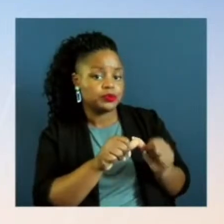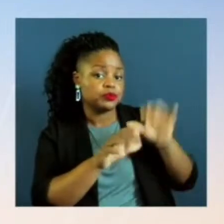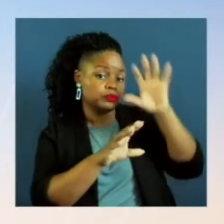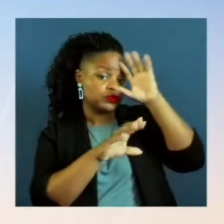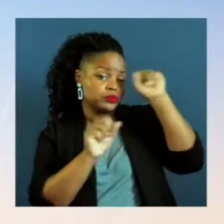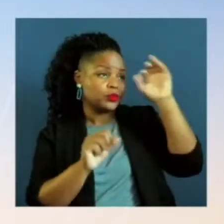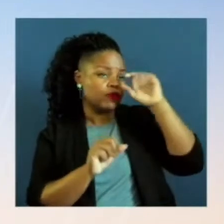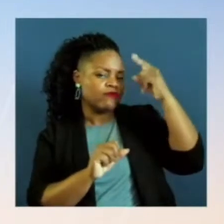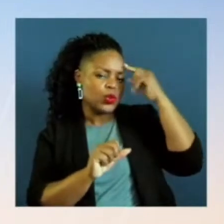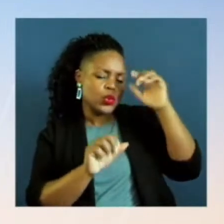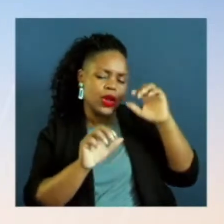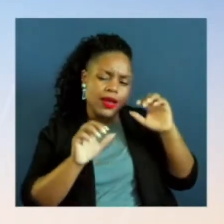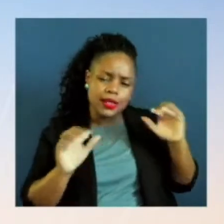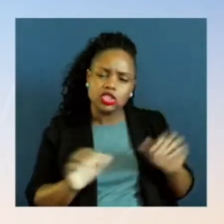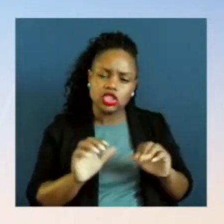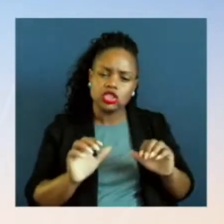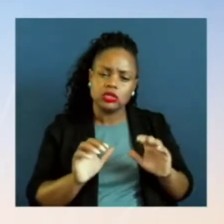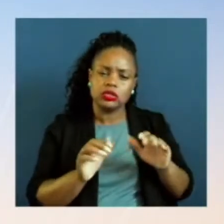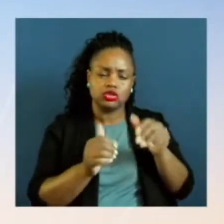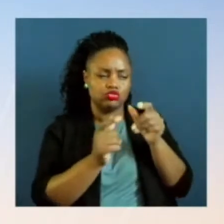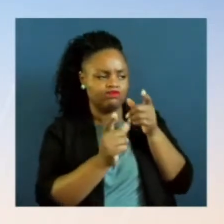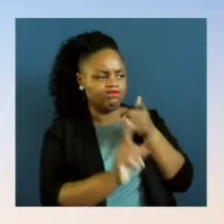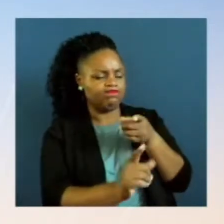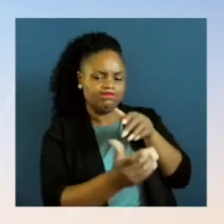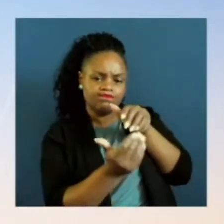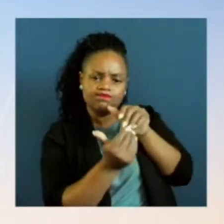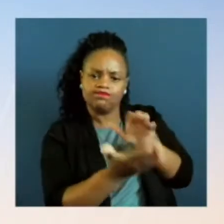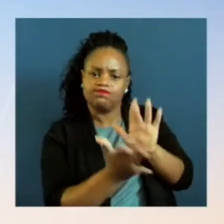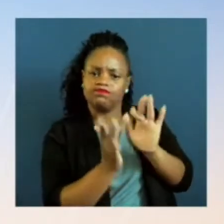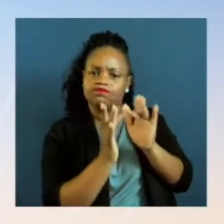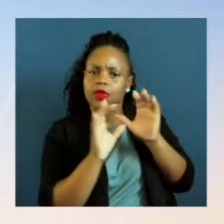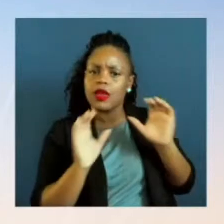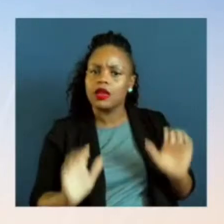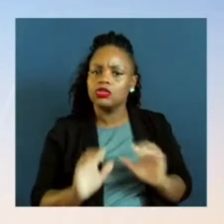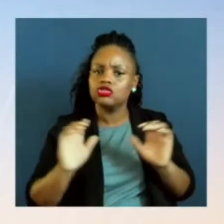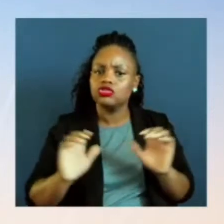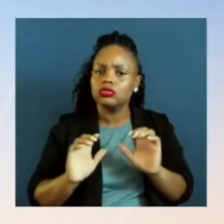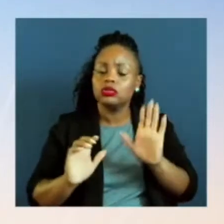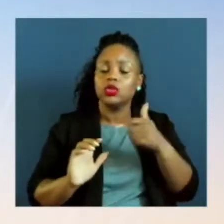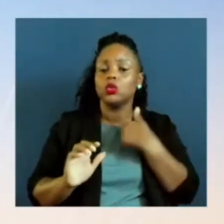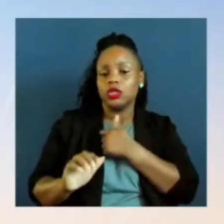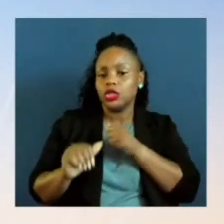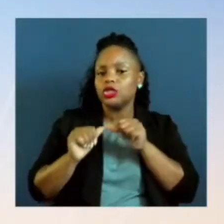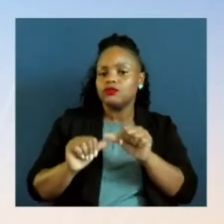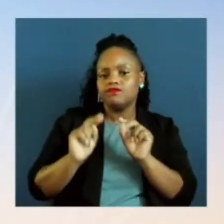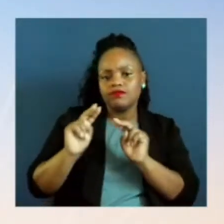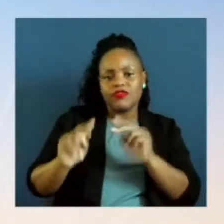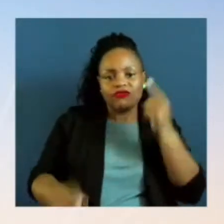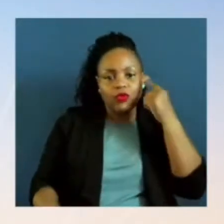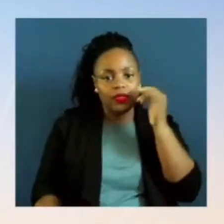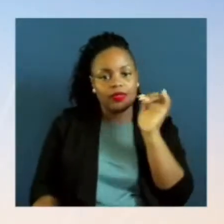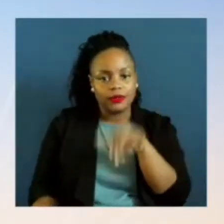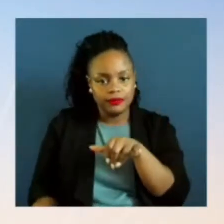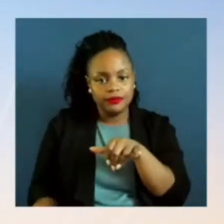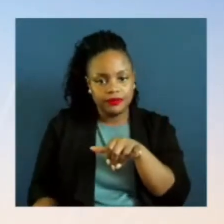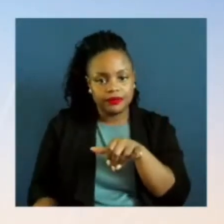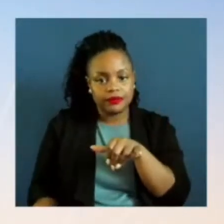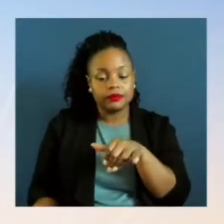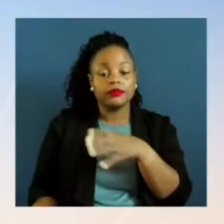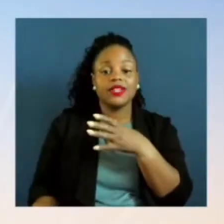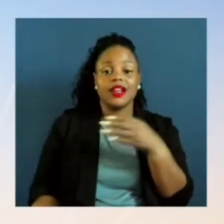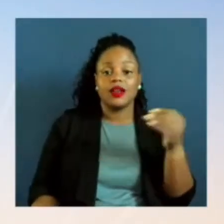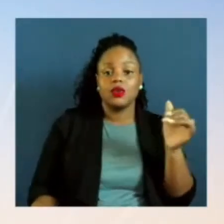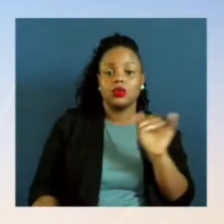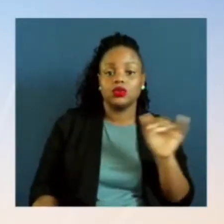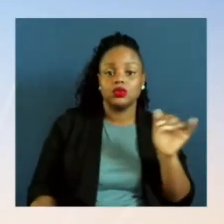activity, and we continue to look for that. That being said, we also need to look at our own activity, and it's the